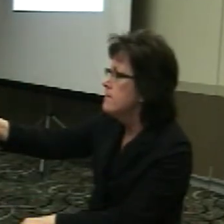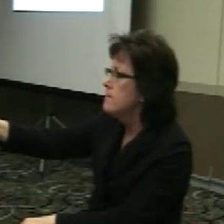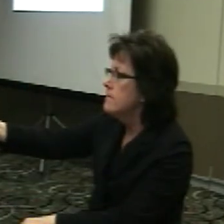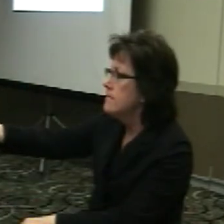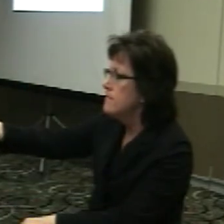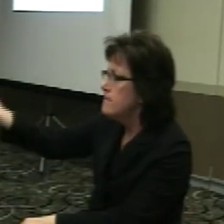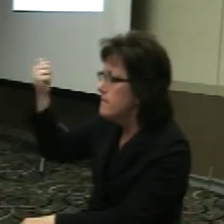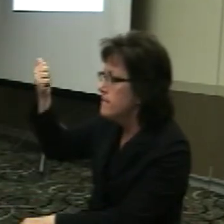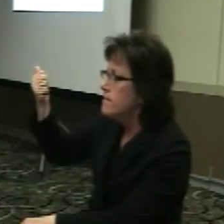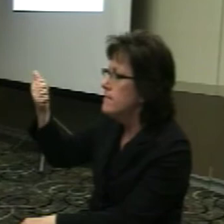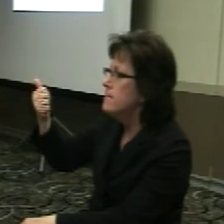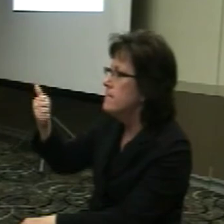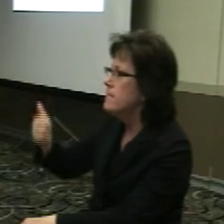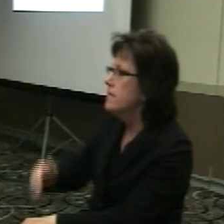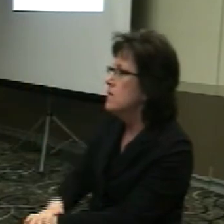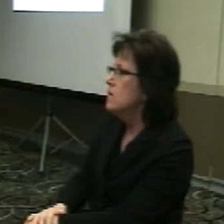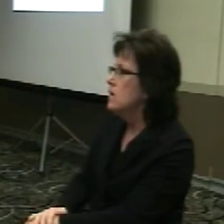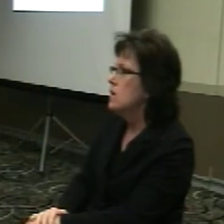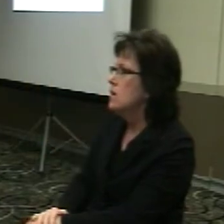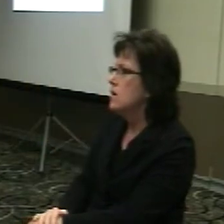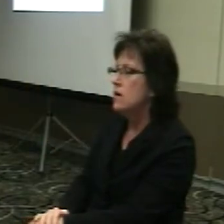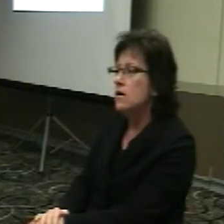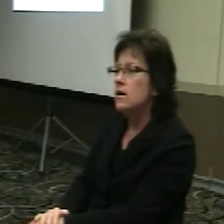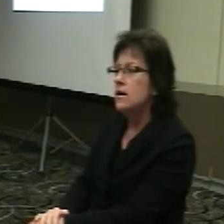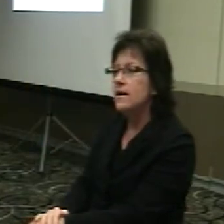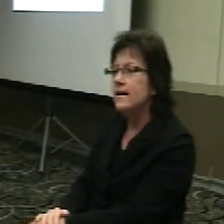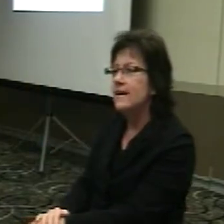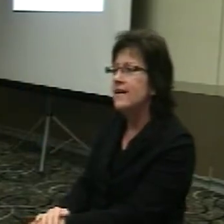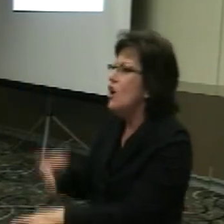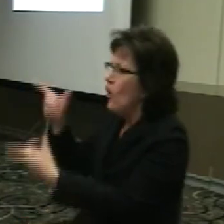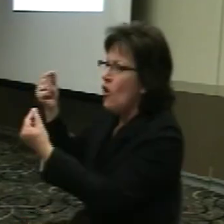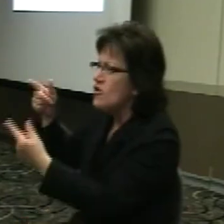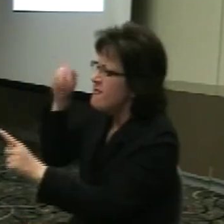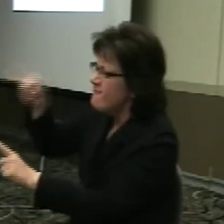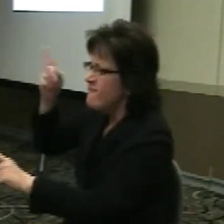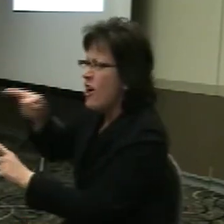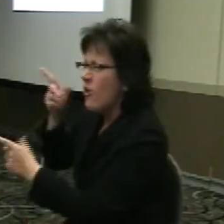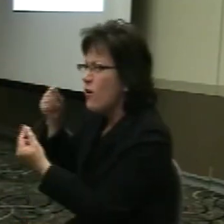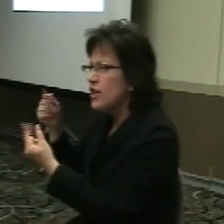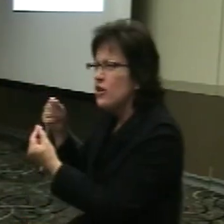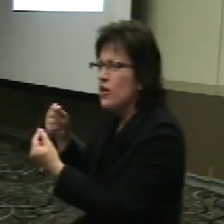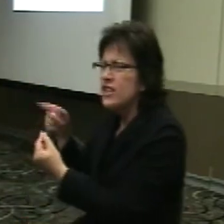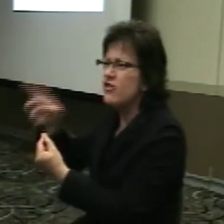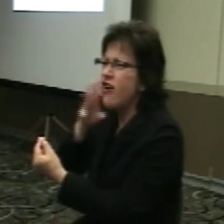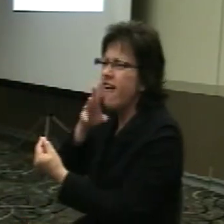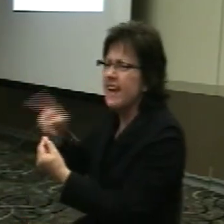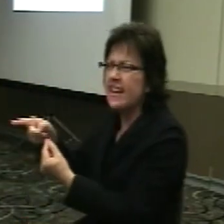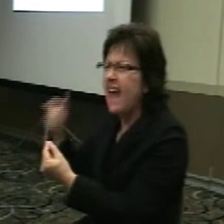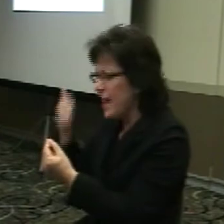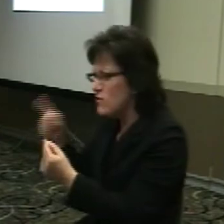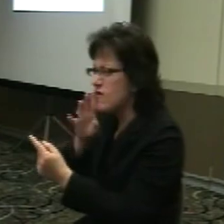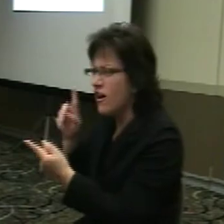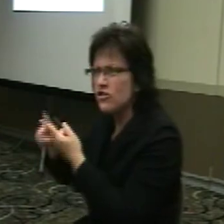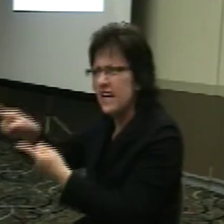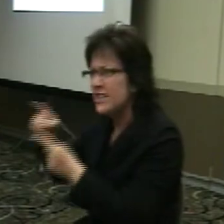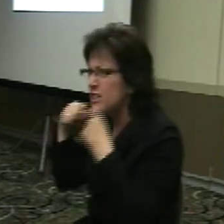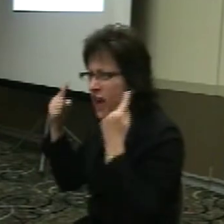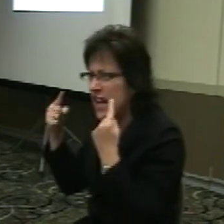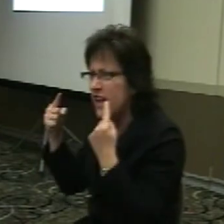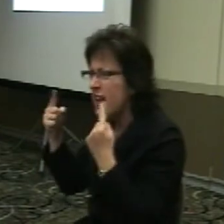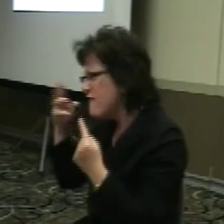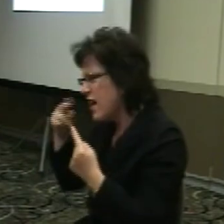Stand up. What are you doing talking? Was anyone talking to you? Is this funny to you, young lady? Wipe that